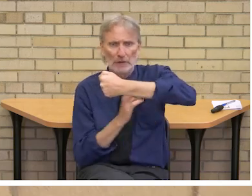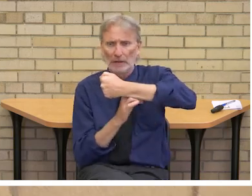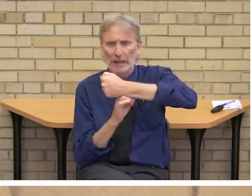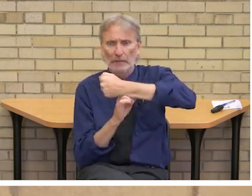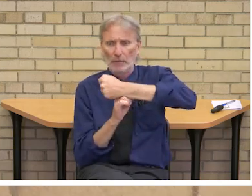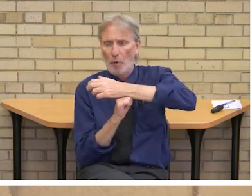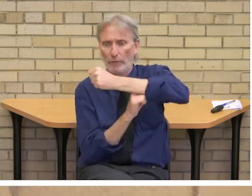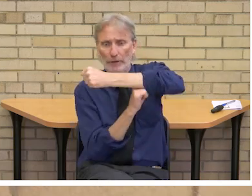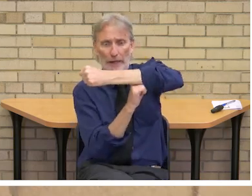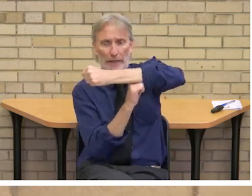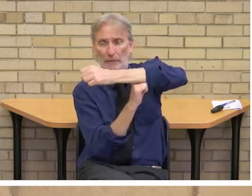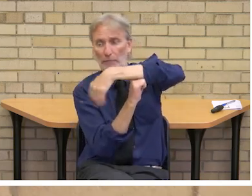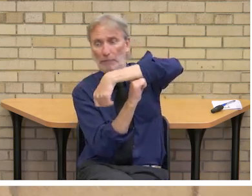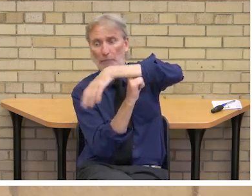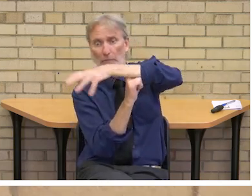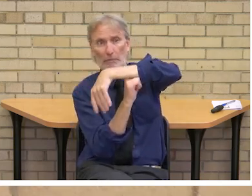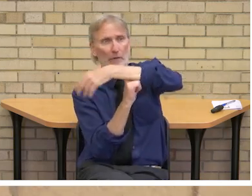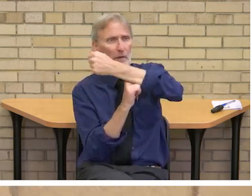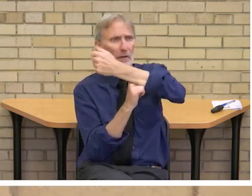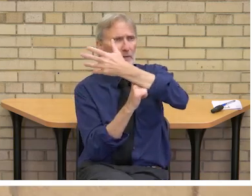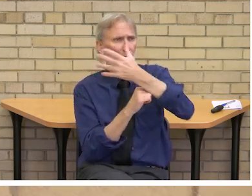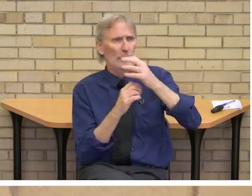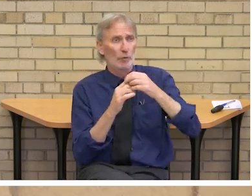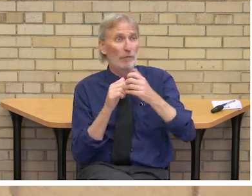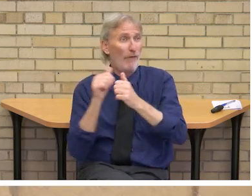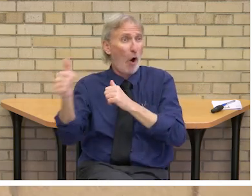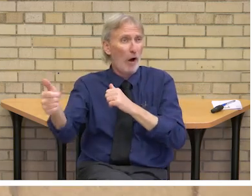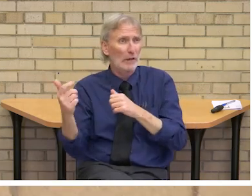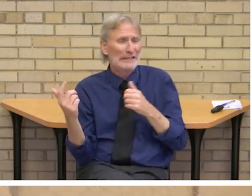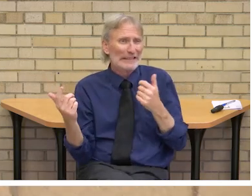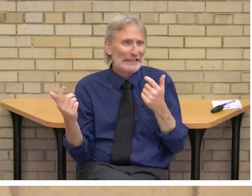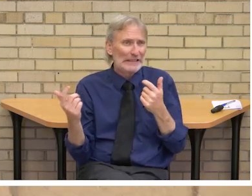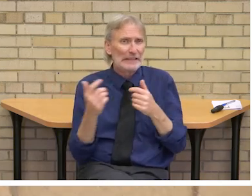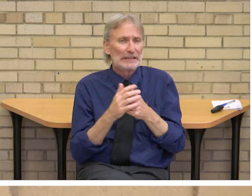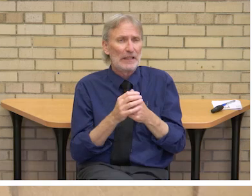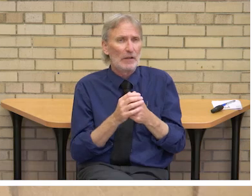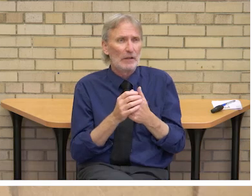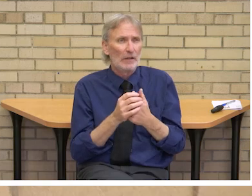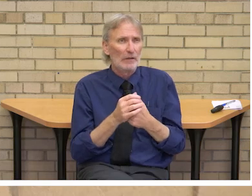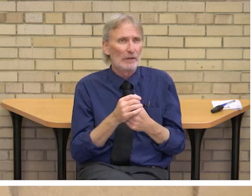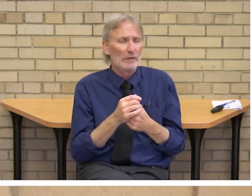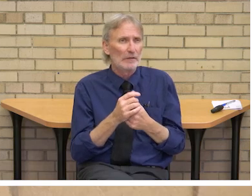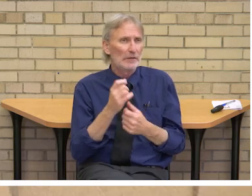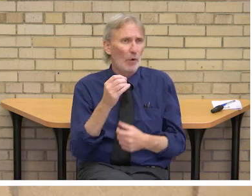overhangs out. So to kind of prudently provide